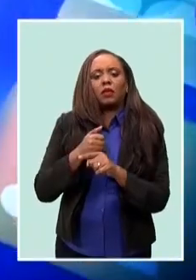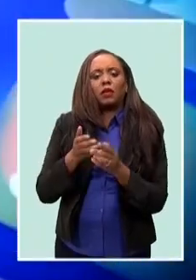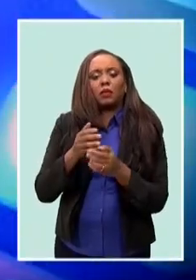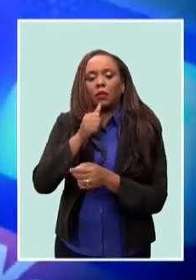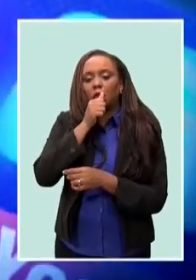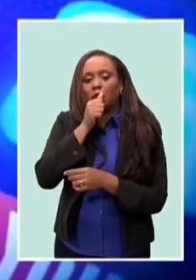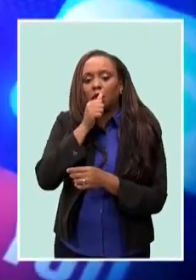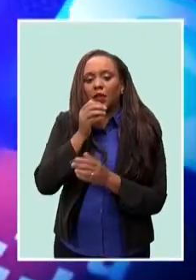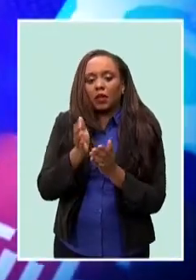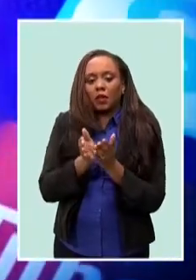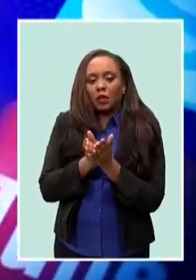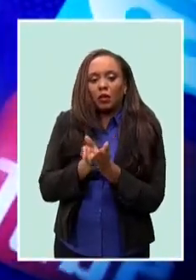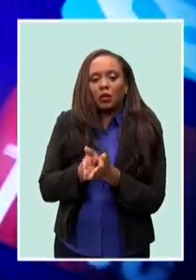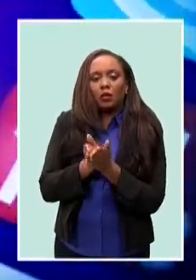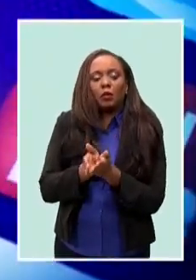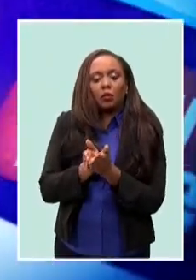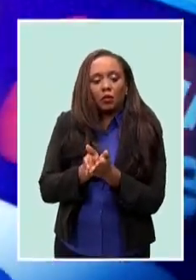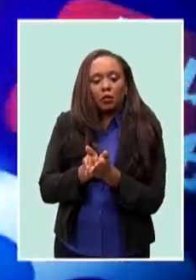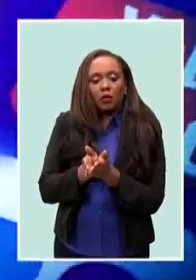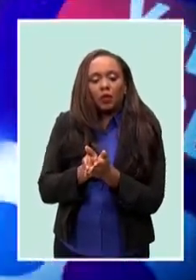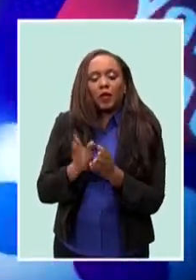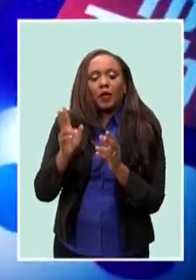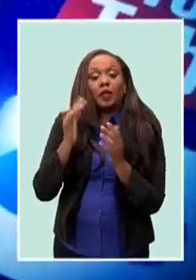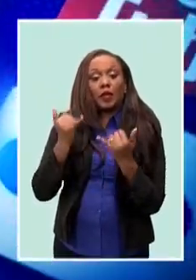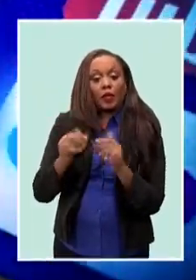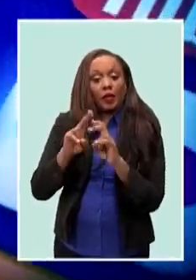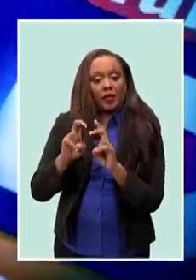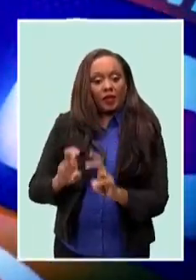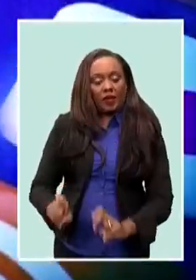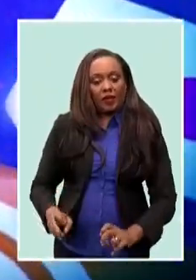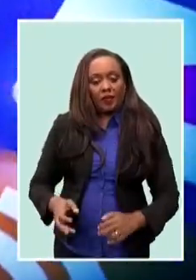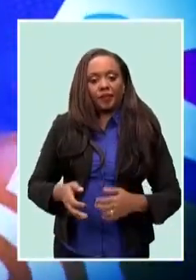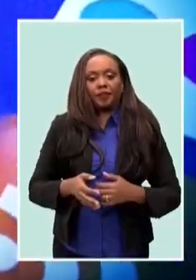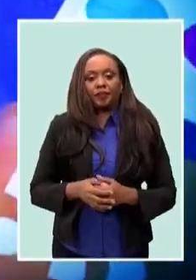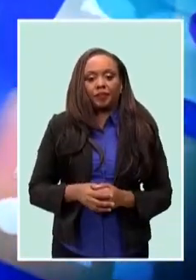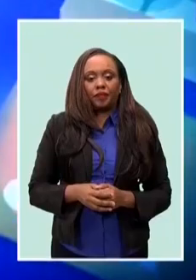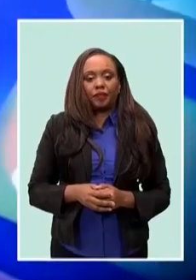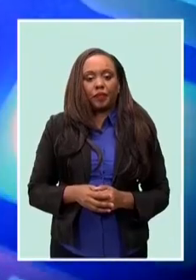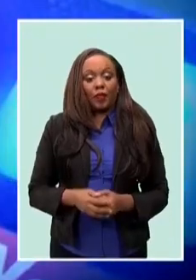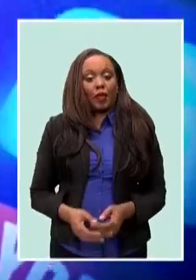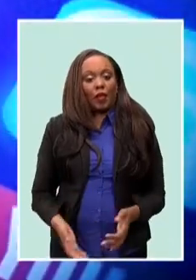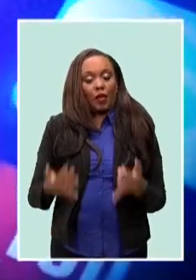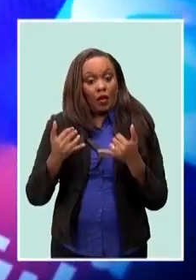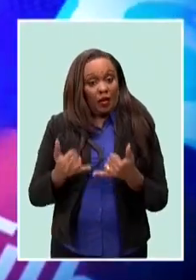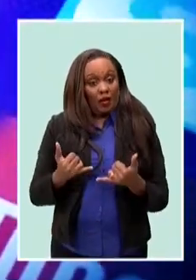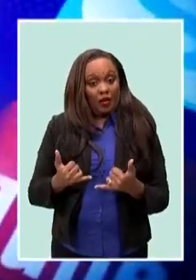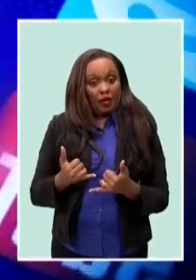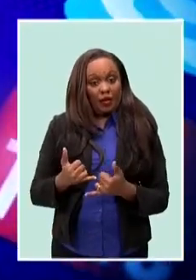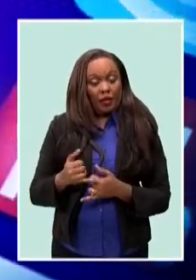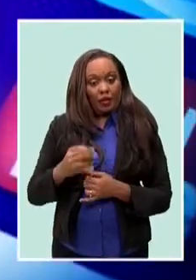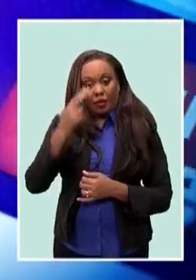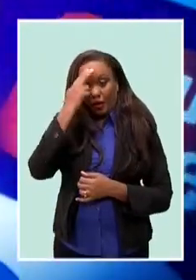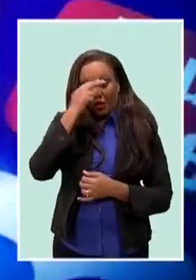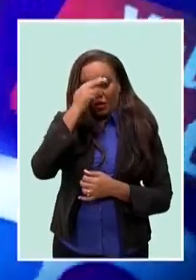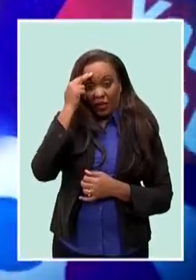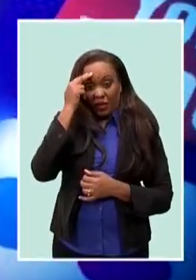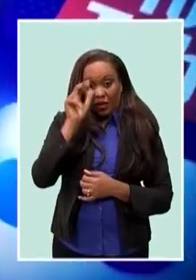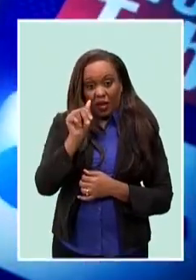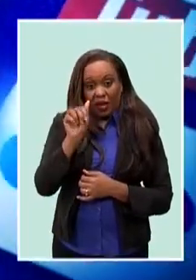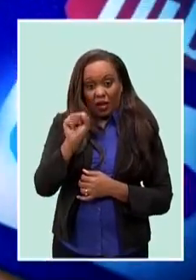private charter for Swiss cruise line MSC Cruises. They're said to be investigating the incident.